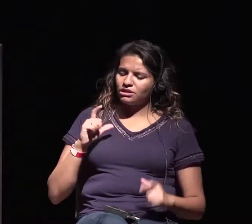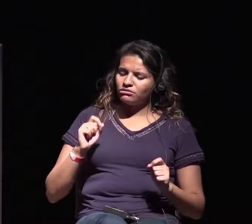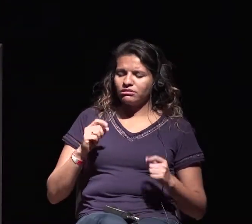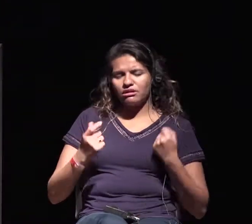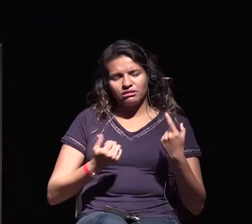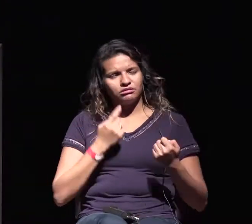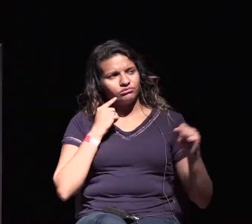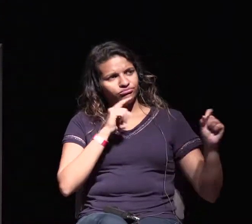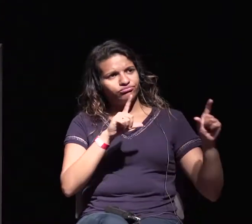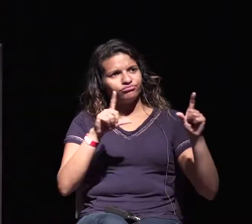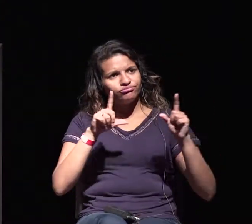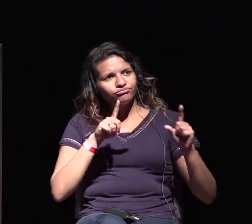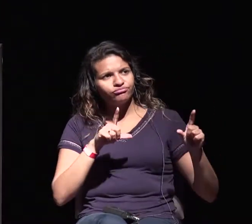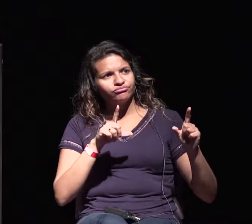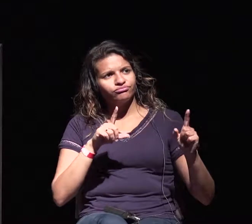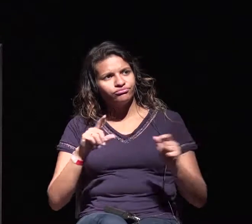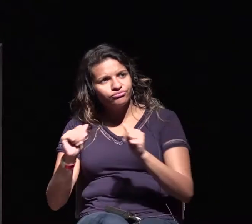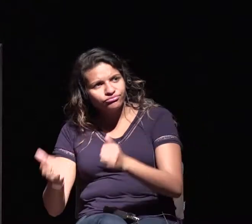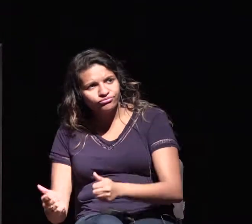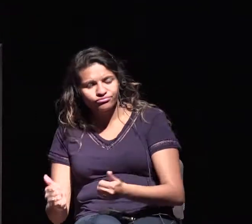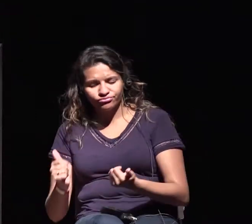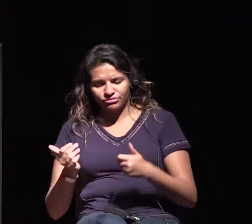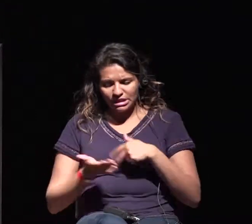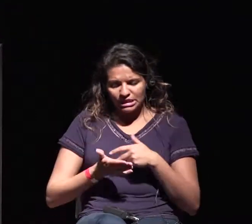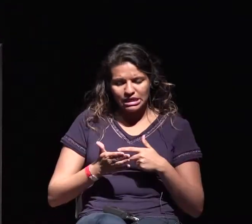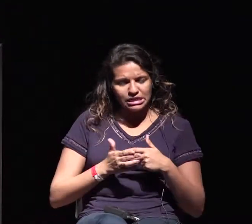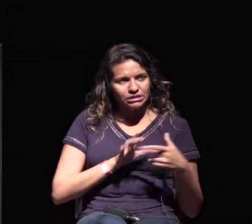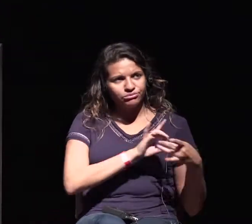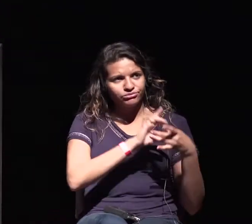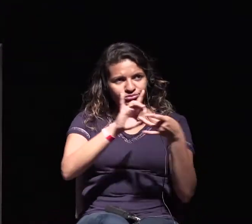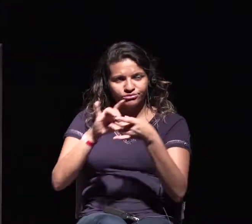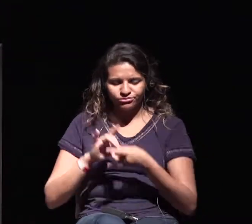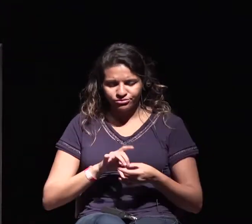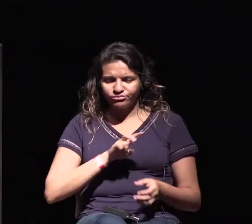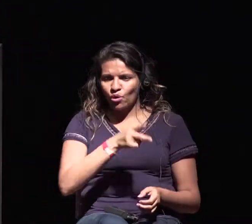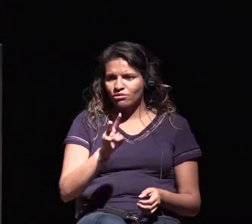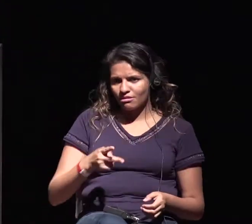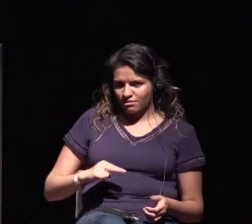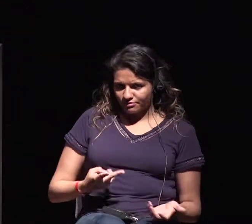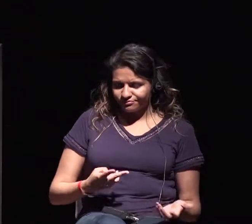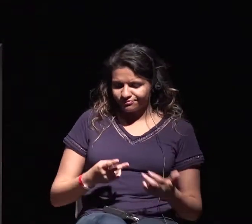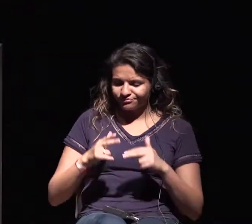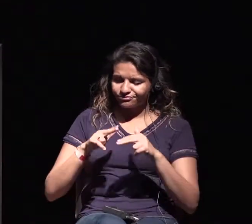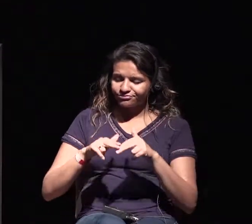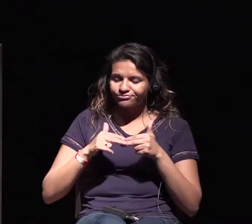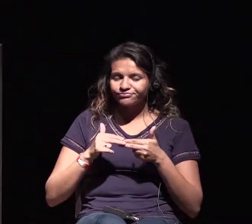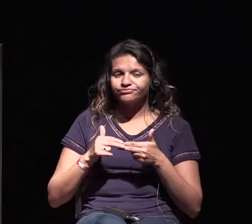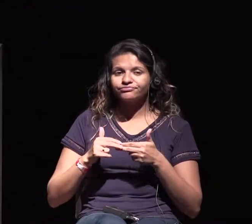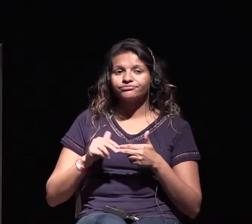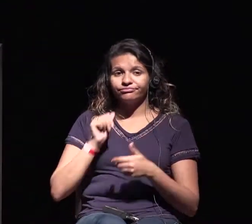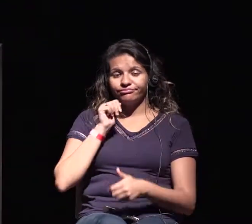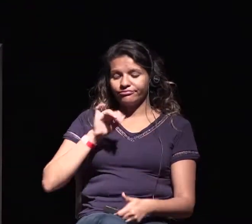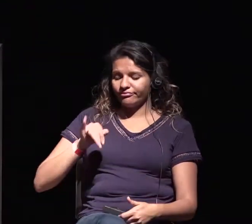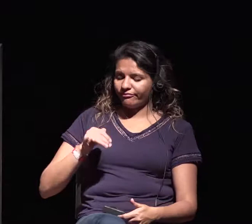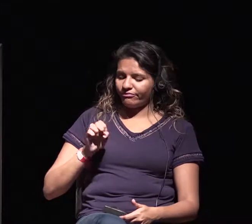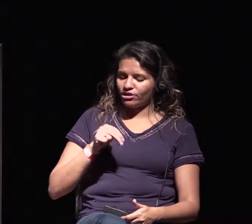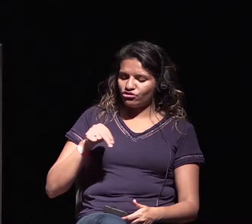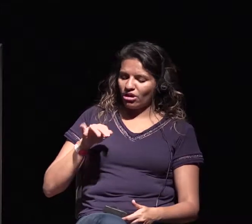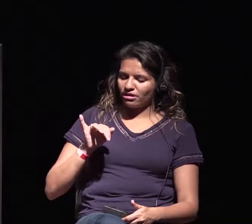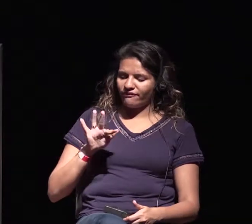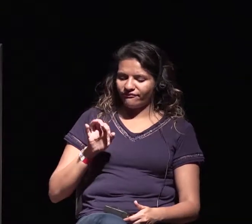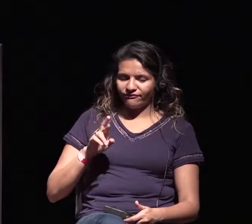In working the intermediate spaces, Jennifer Lacey approaches what I consider being